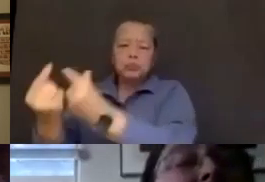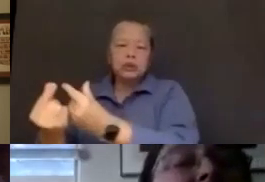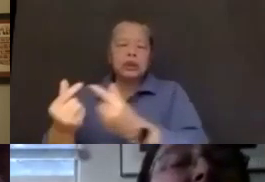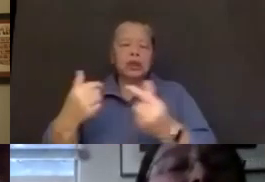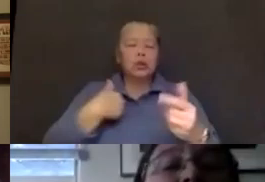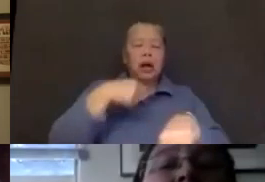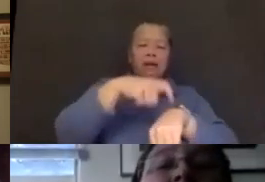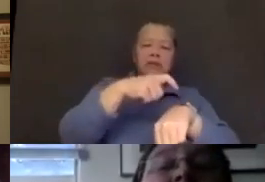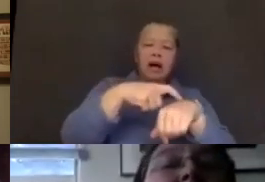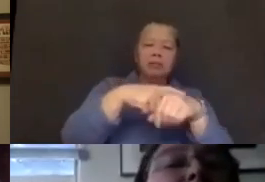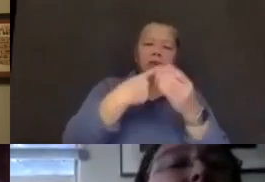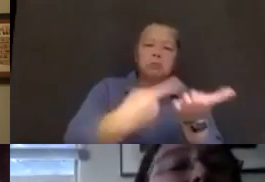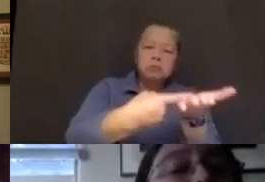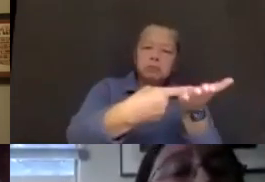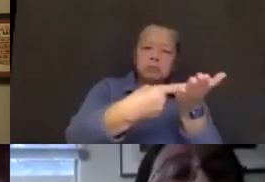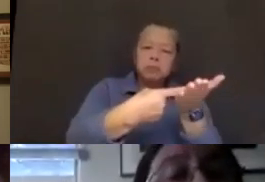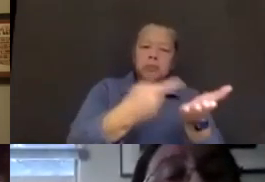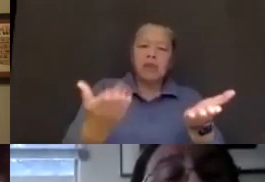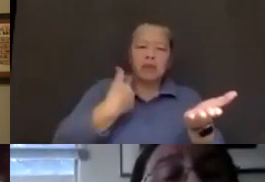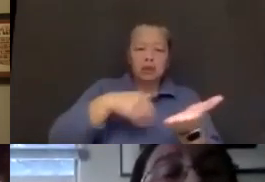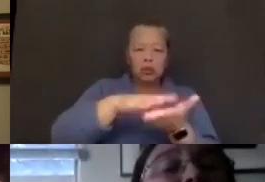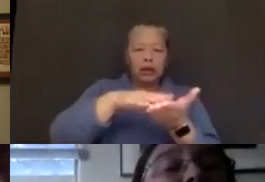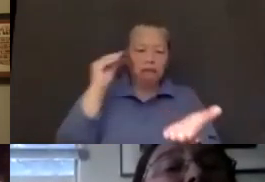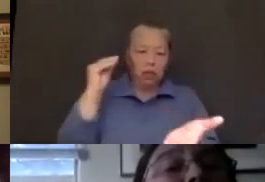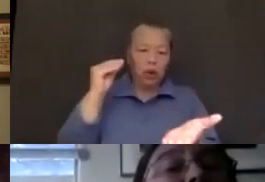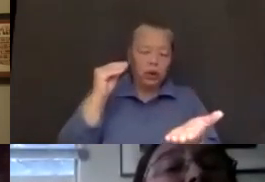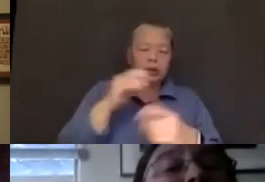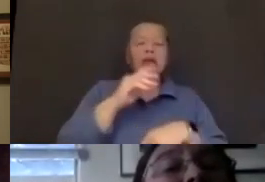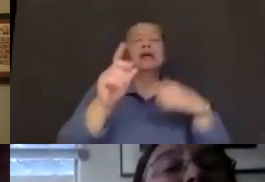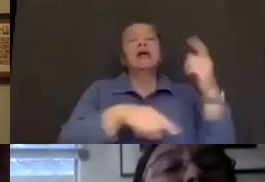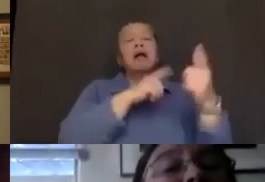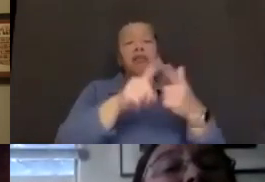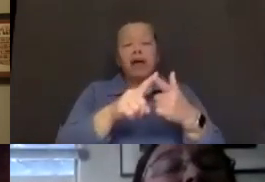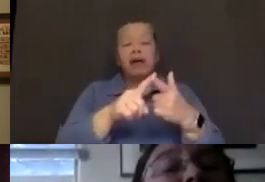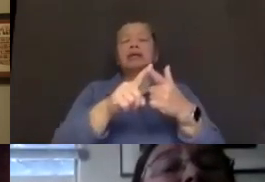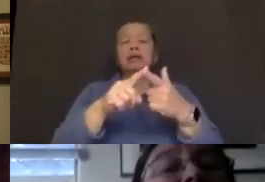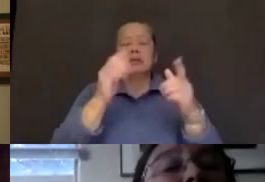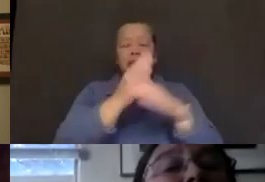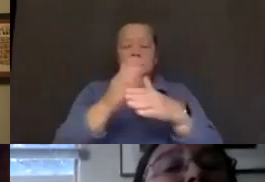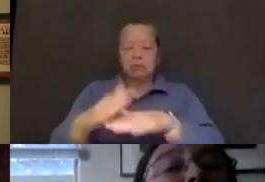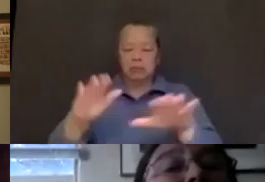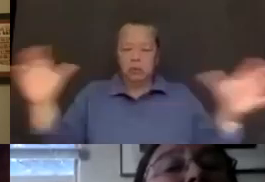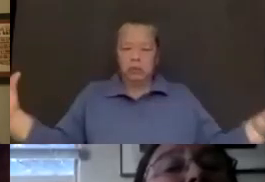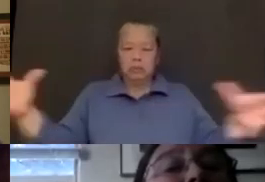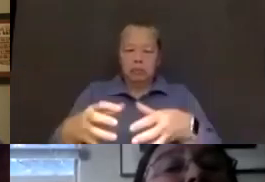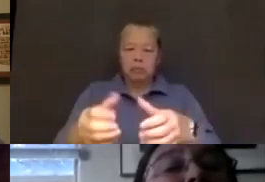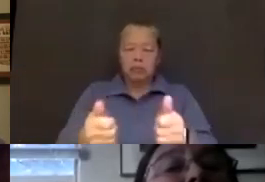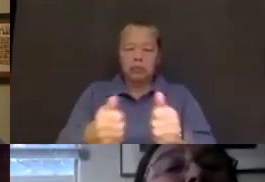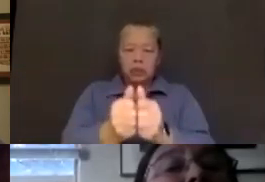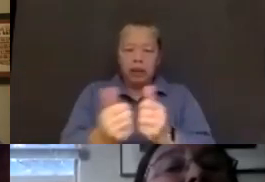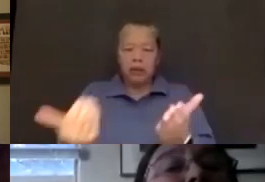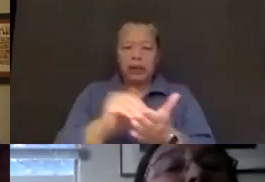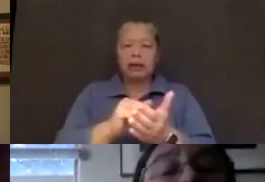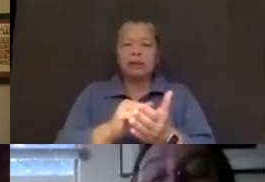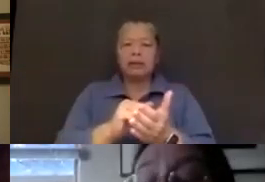digest and talk about what we have learned, and then afterwards we will come back in a large gathering. But first, let me introduce